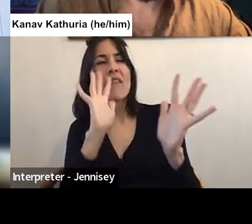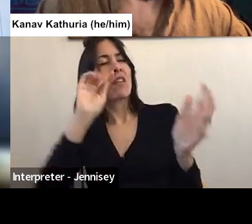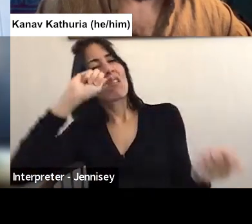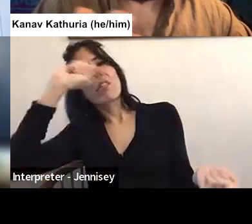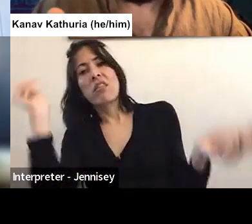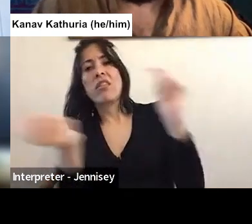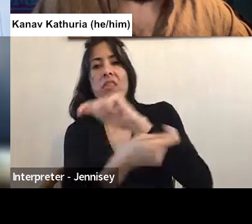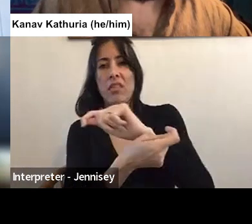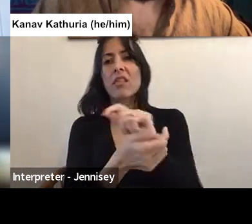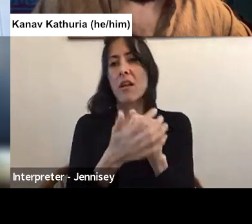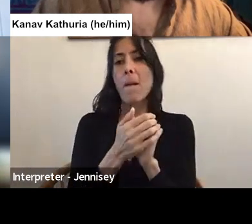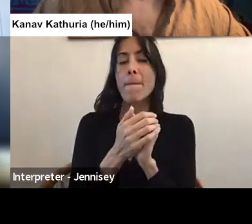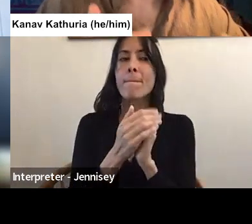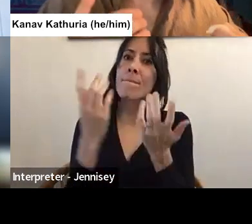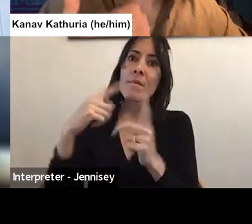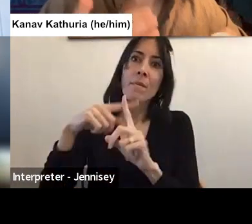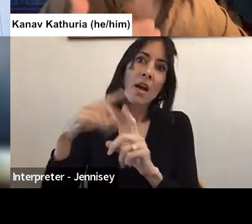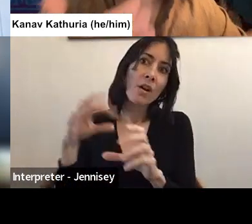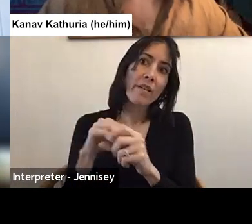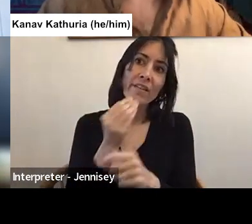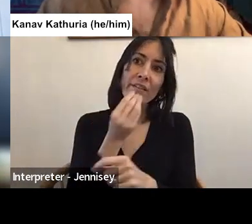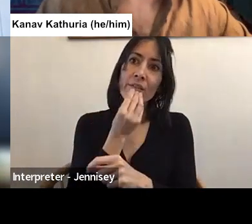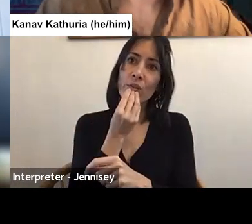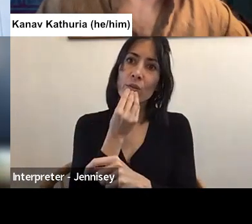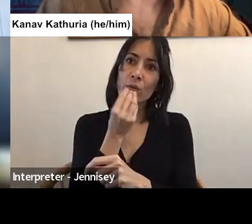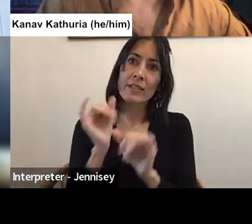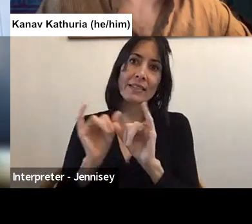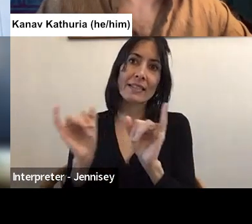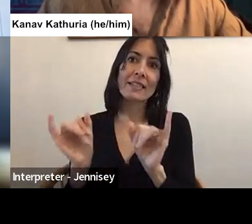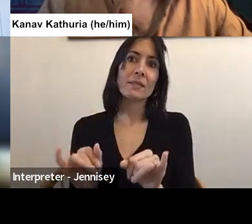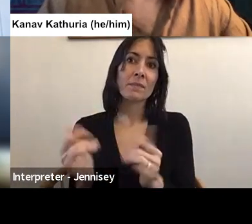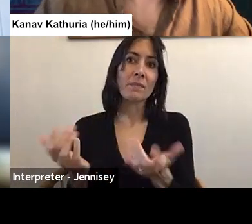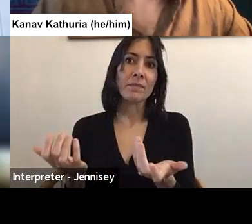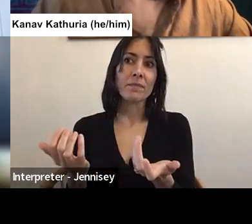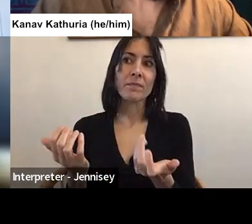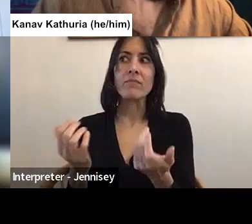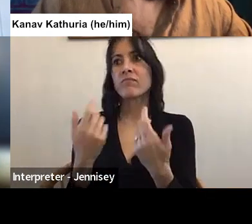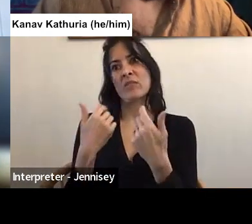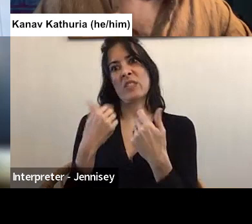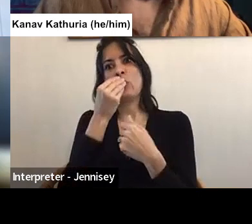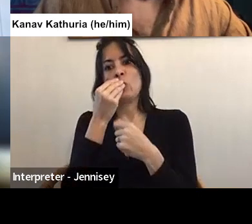complex, but also our food system, right? One that is a carceral system in itself.